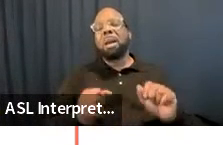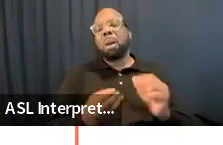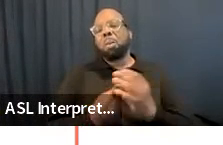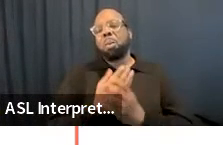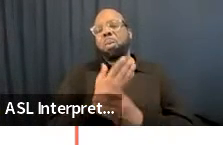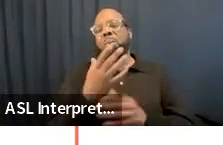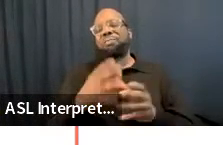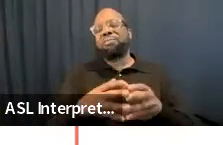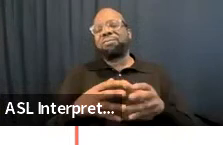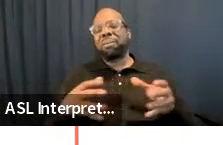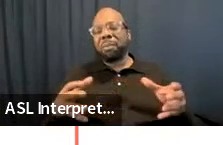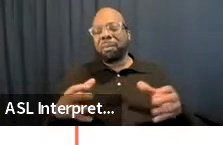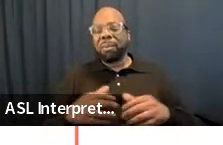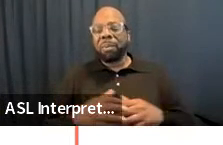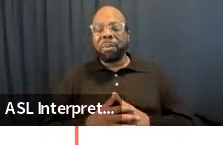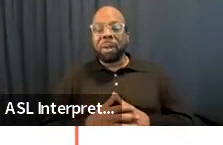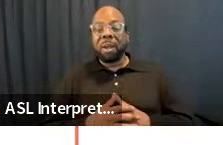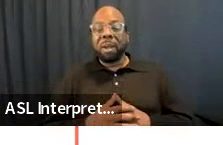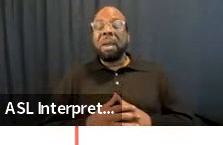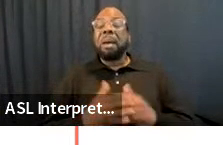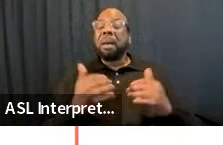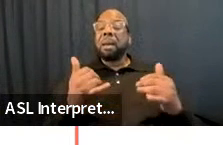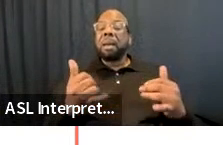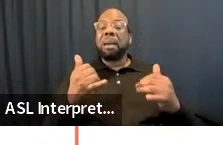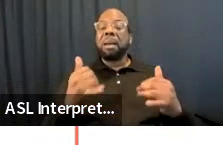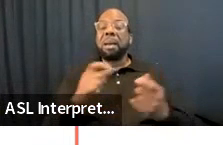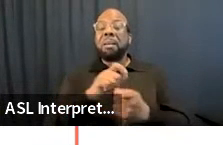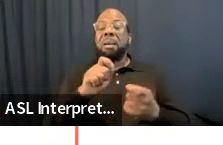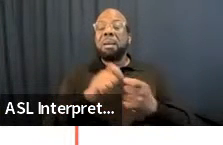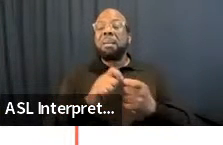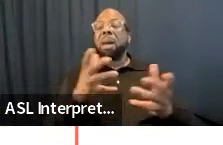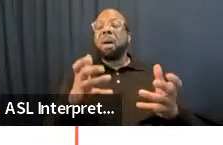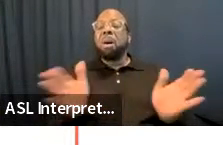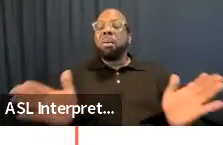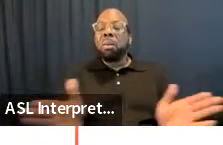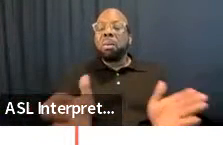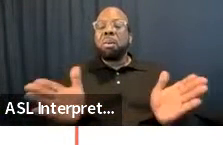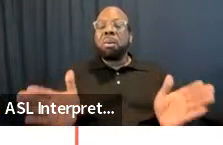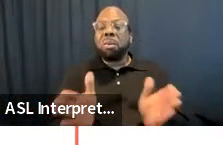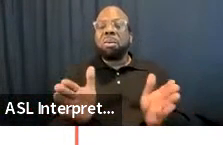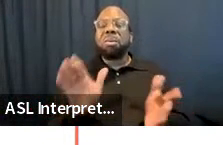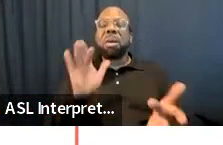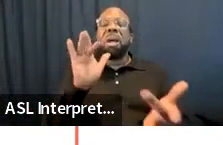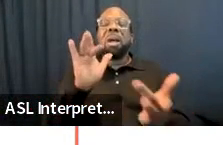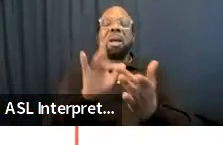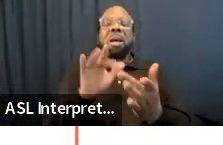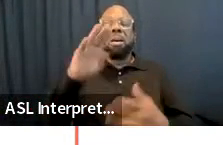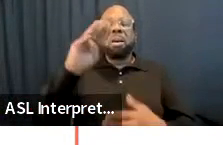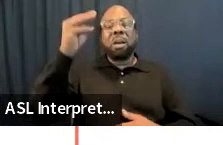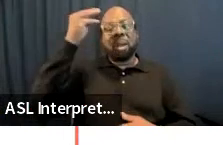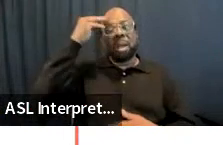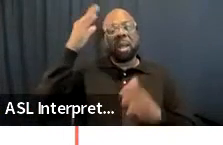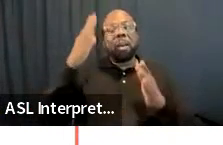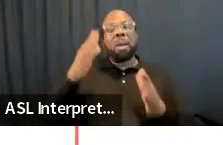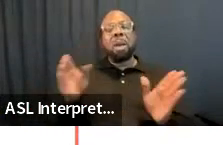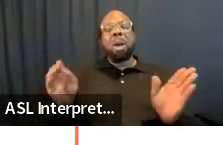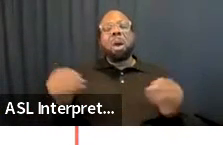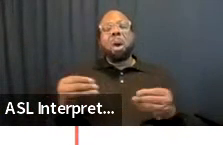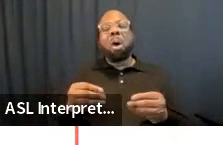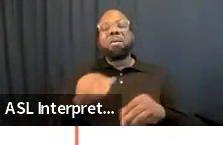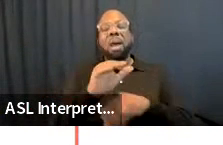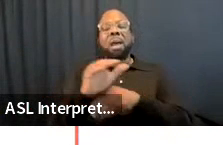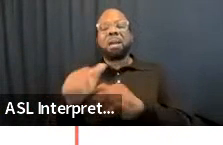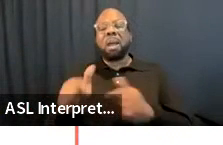expand. And so for this instance specifically, I would really encourage you to reach out to the mayor's office of nightlife. They have a